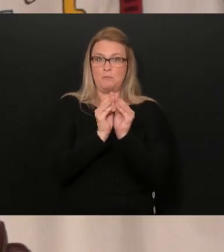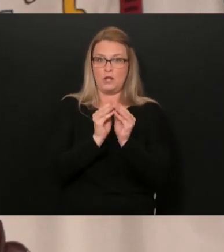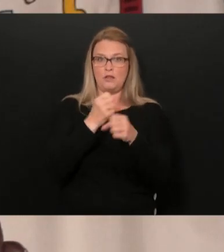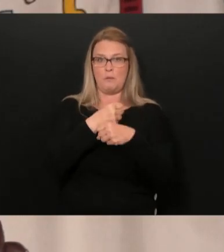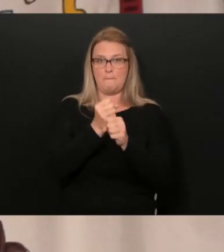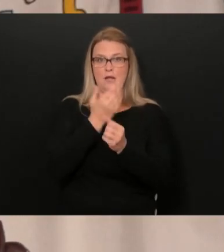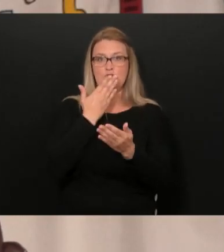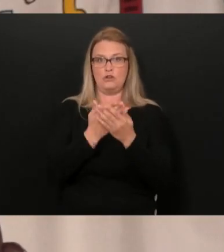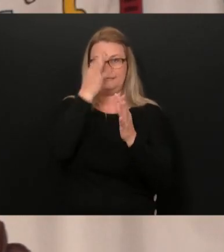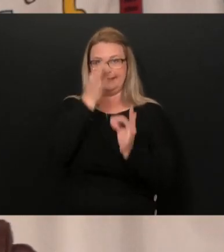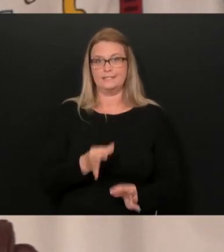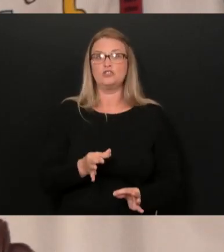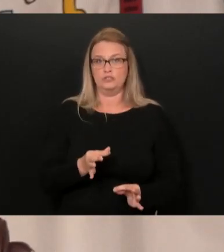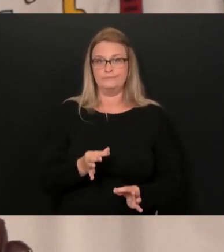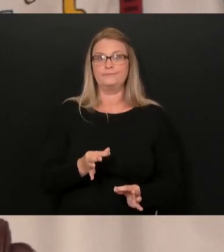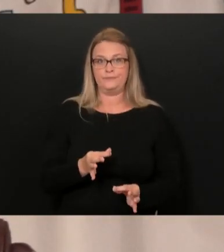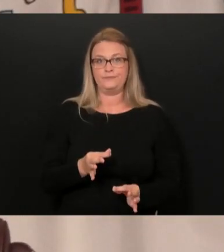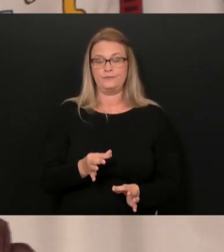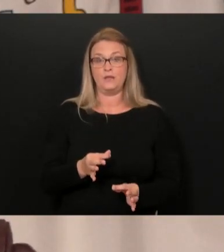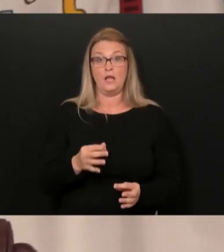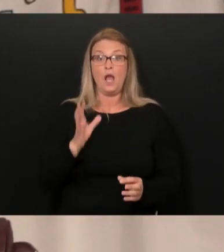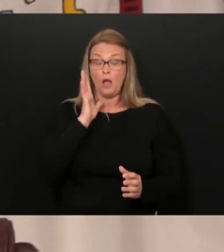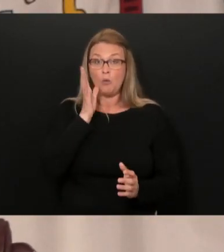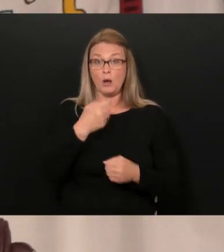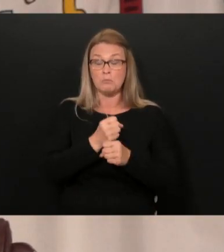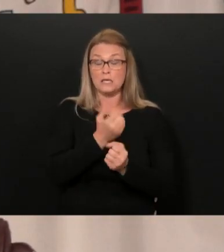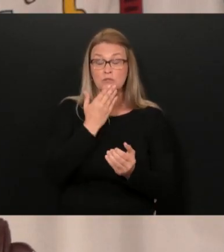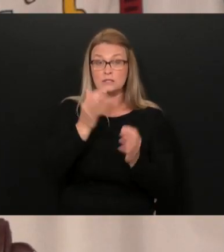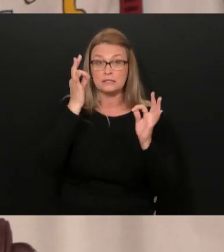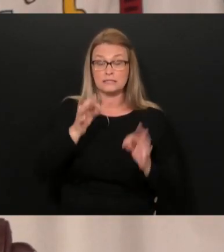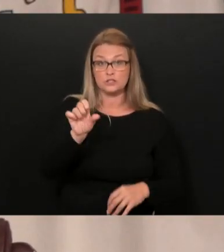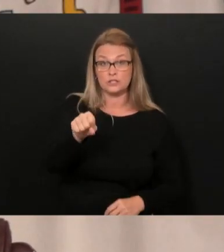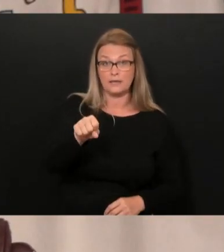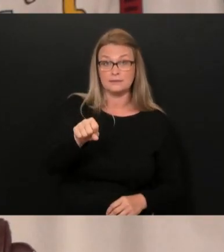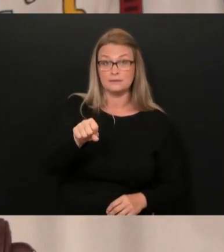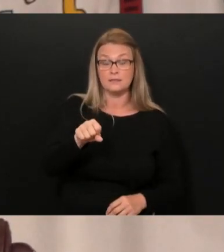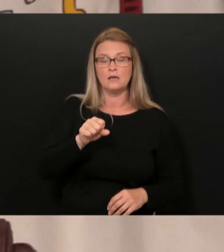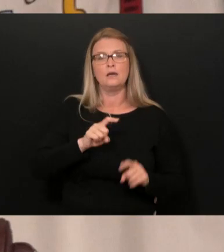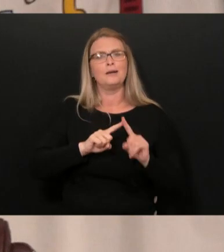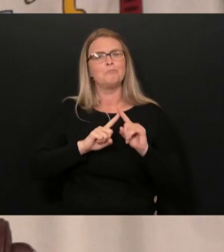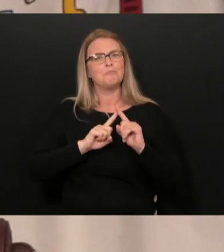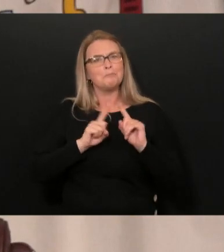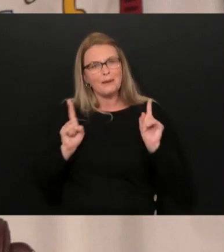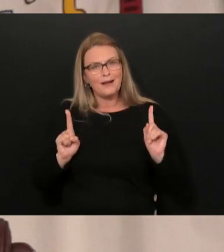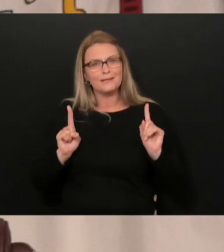really good decisions on that. But I ask you just to do this.